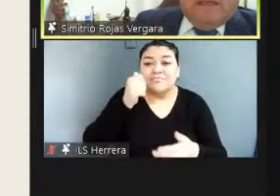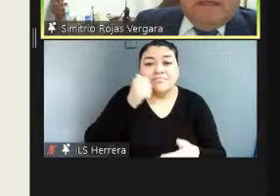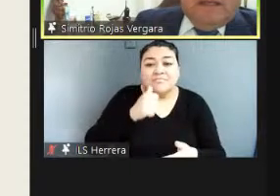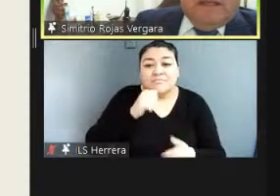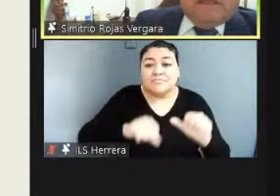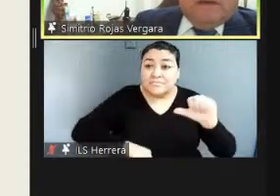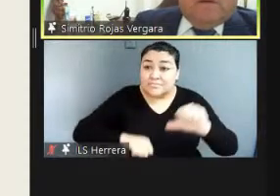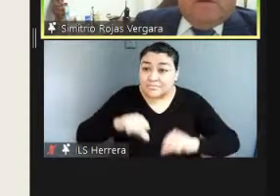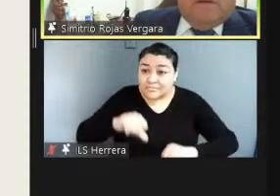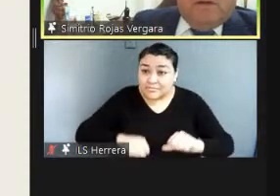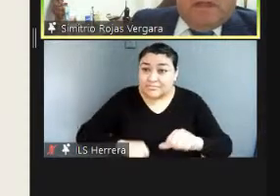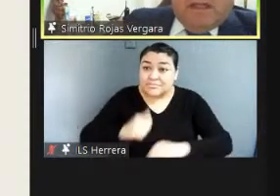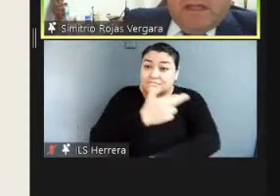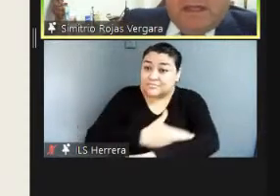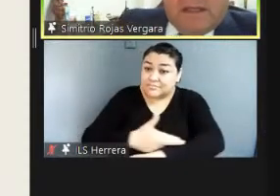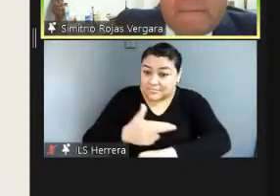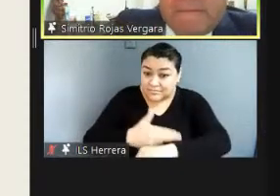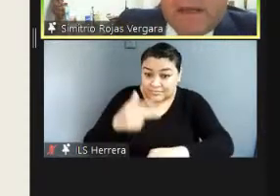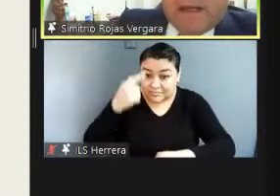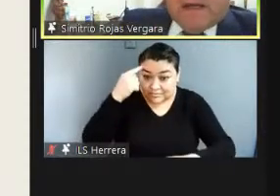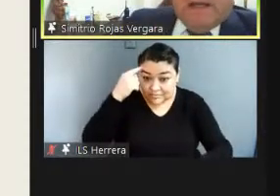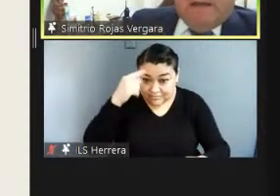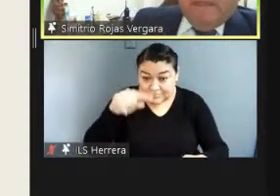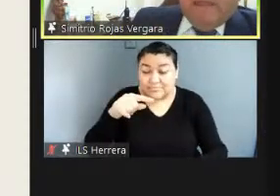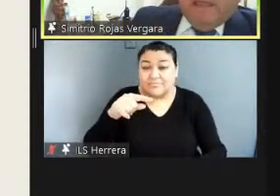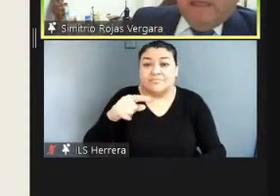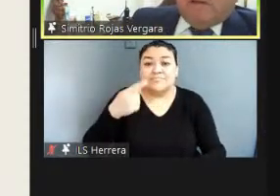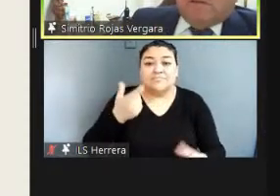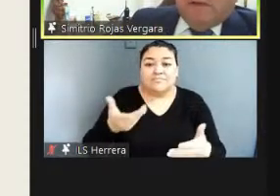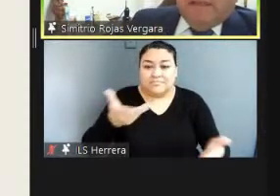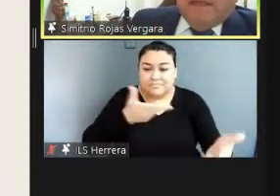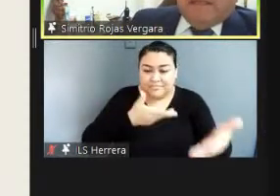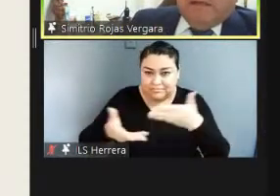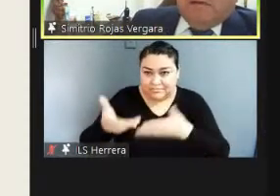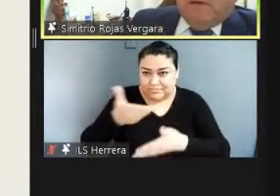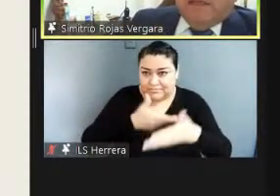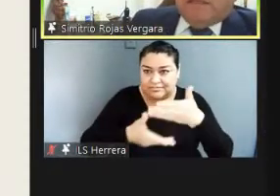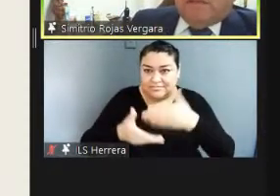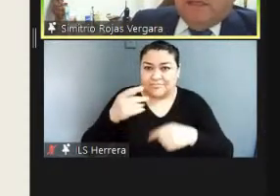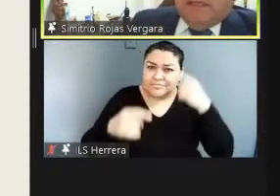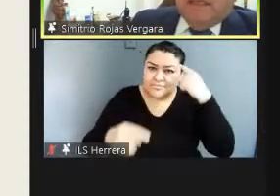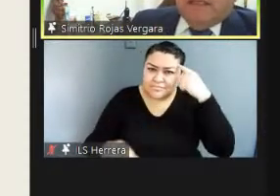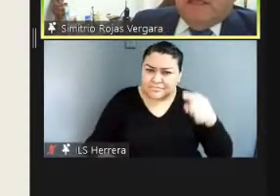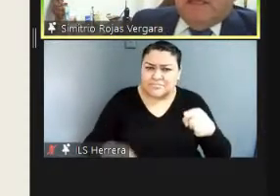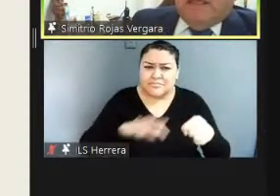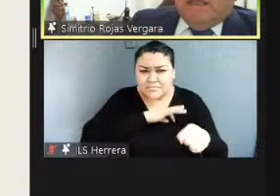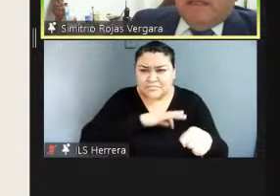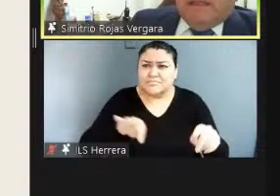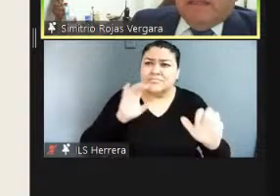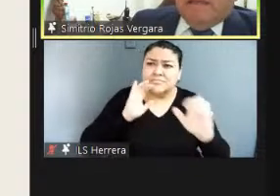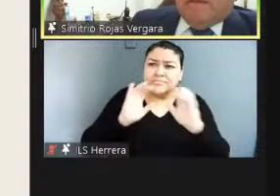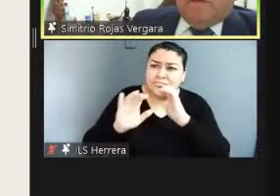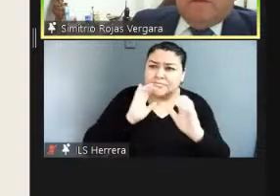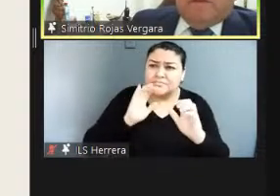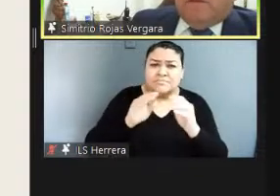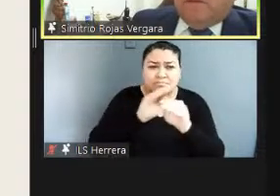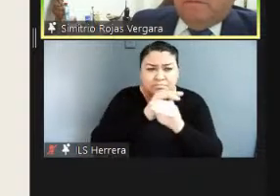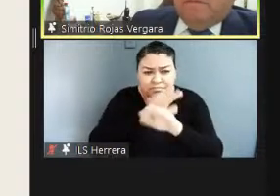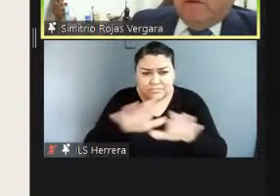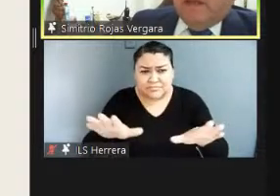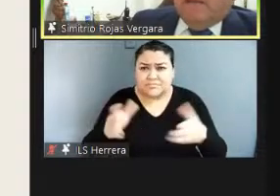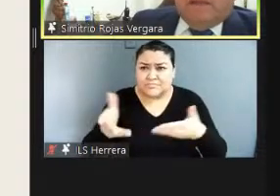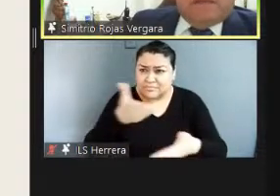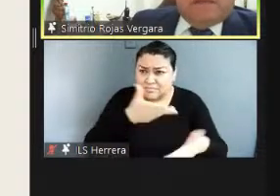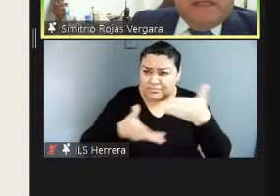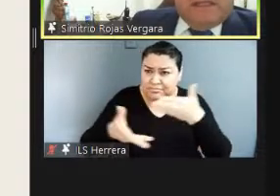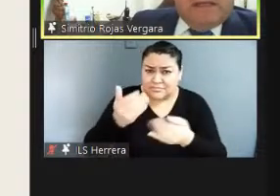try to carry out or have activities throughout their college years so